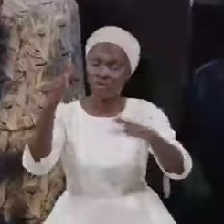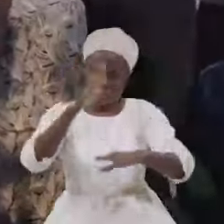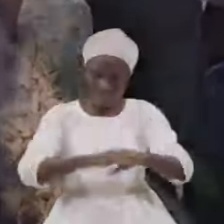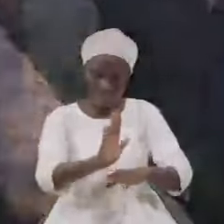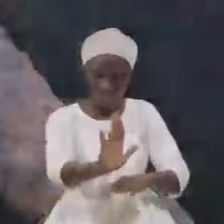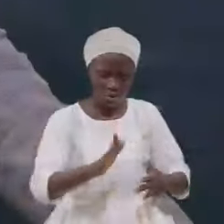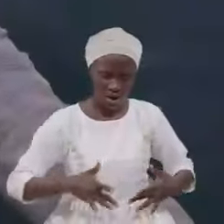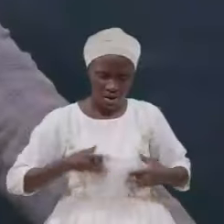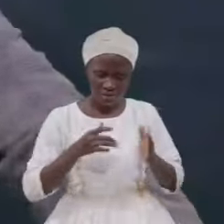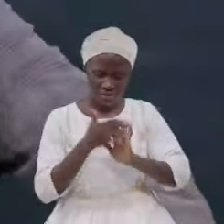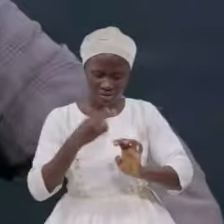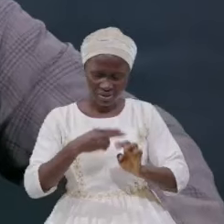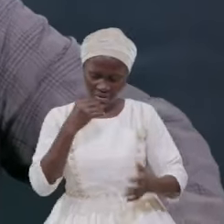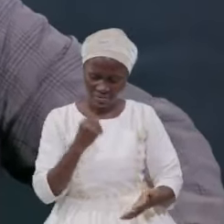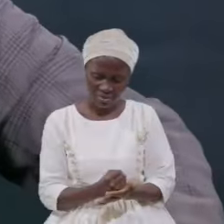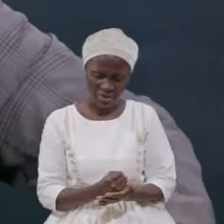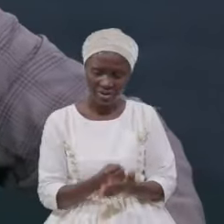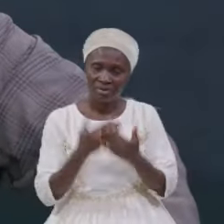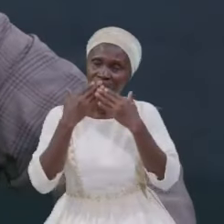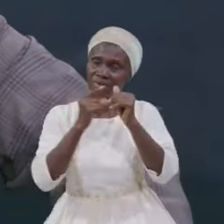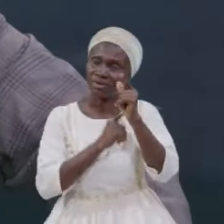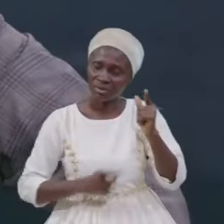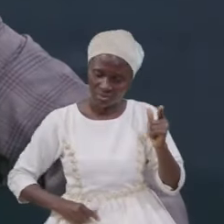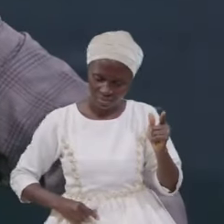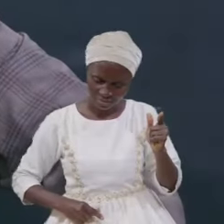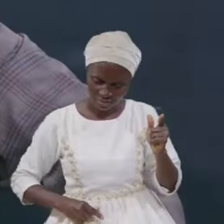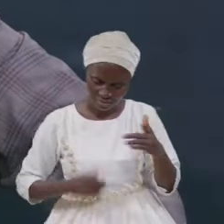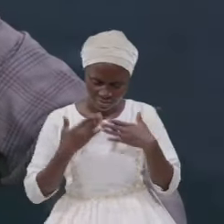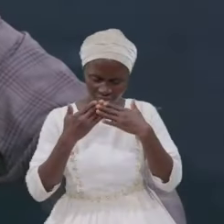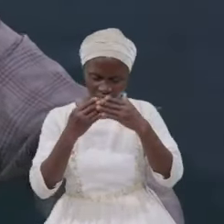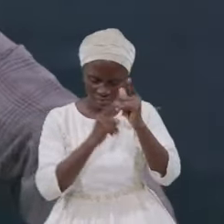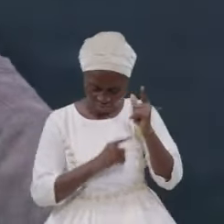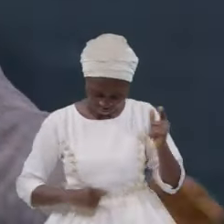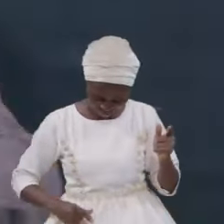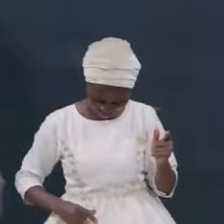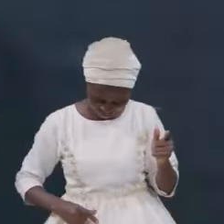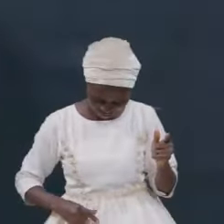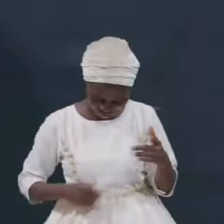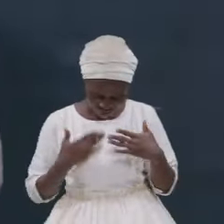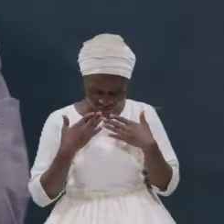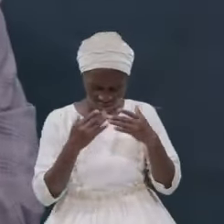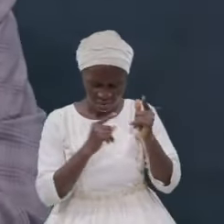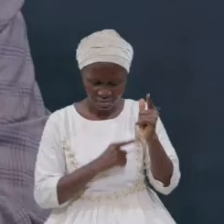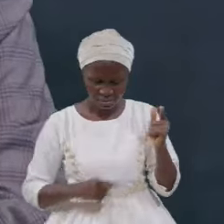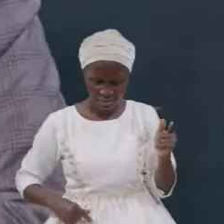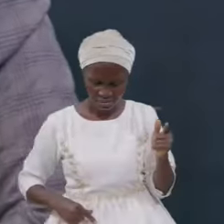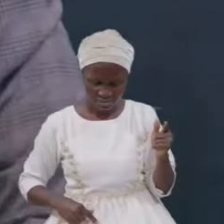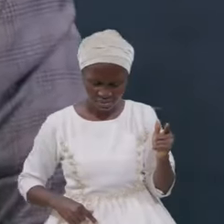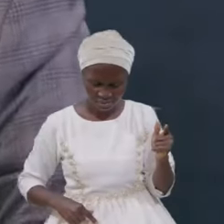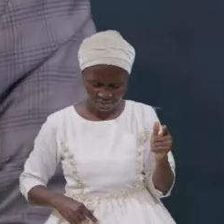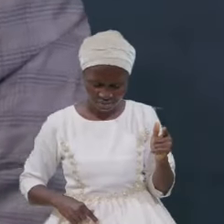Thank you, Lord. Thank you, Lord. Thank you, Lord. Total recovery for